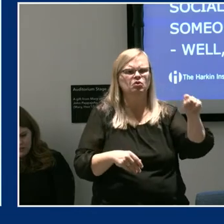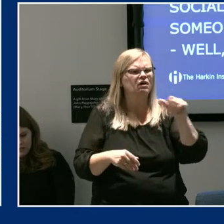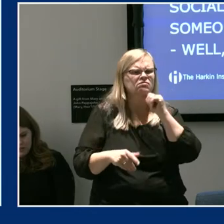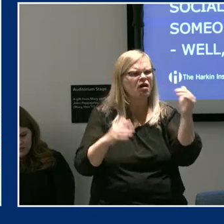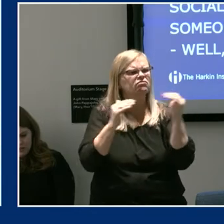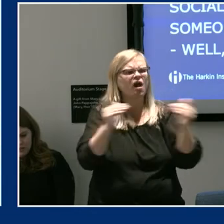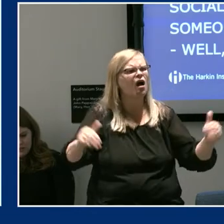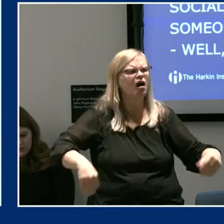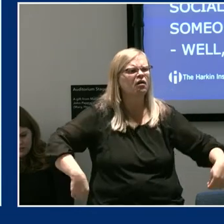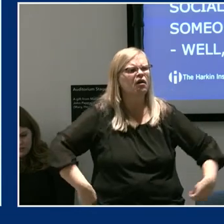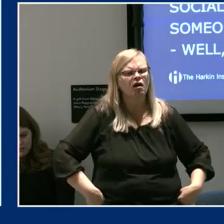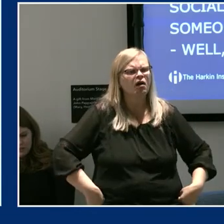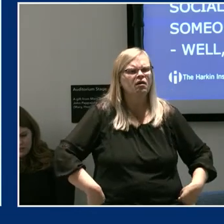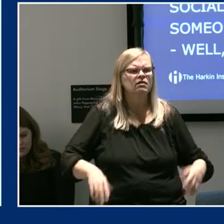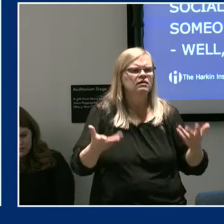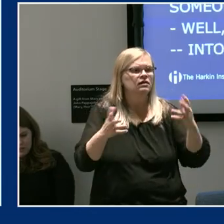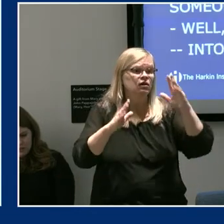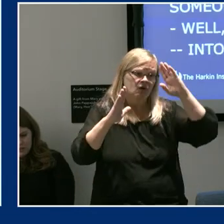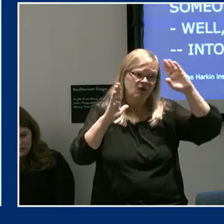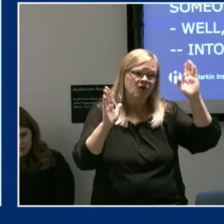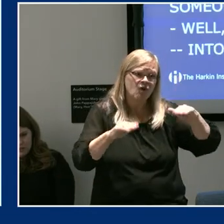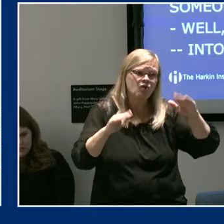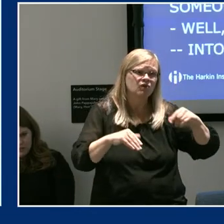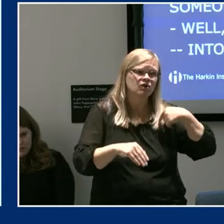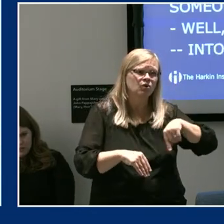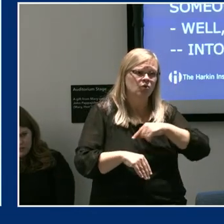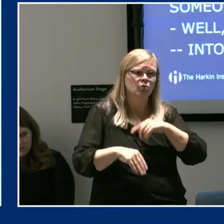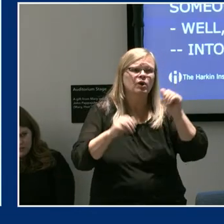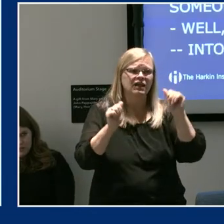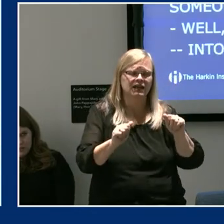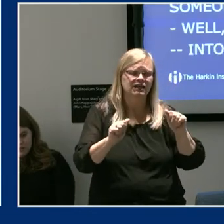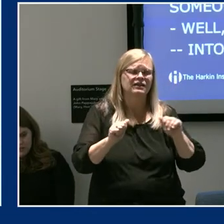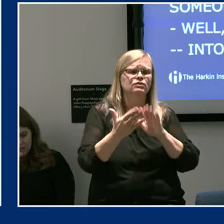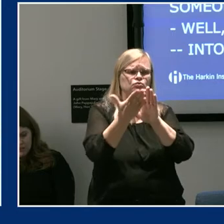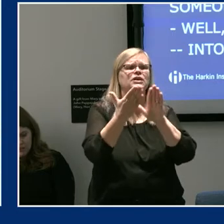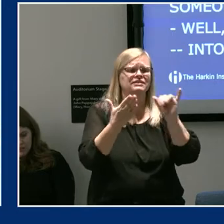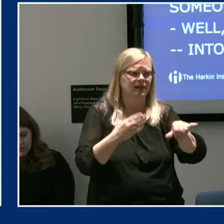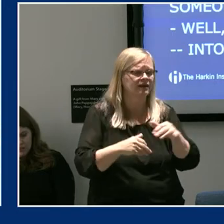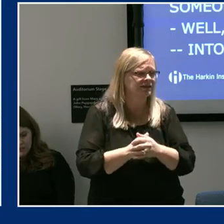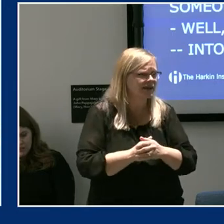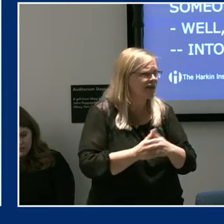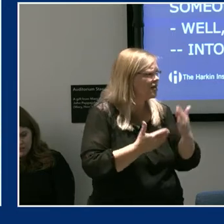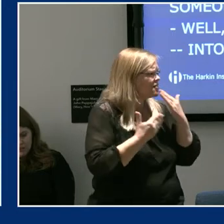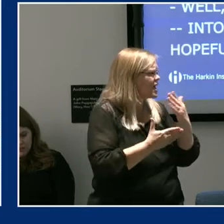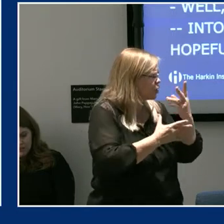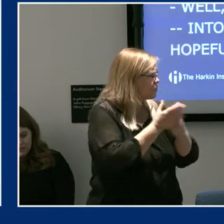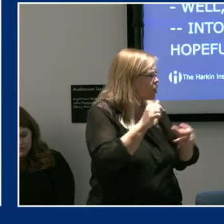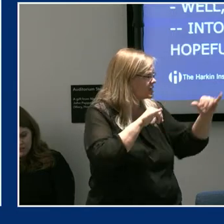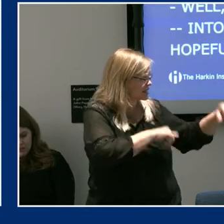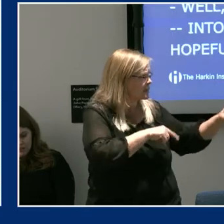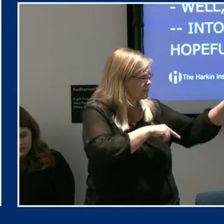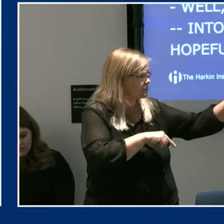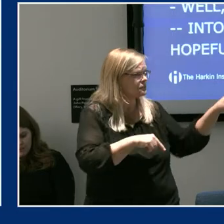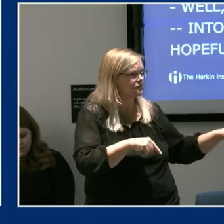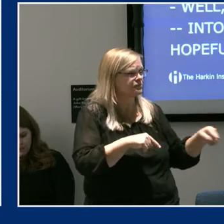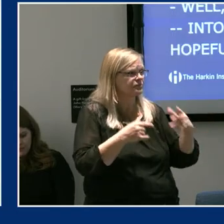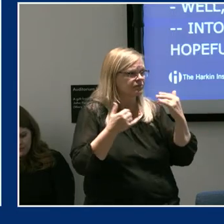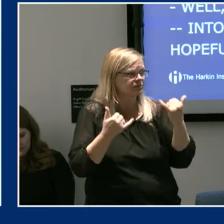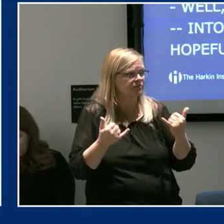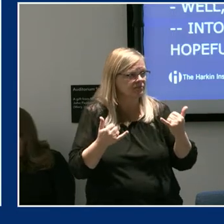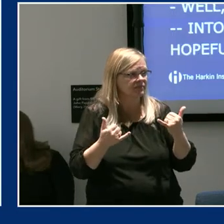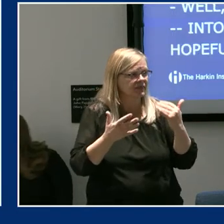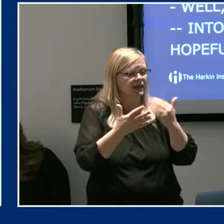not fair. So hopefully we can tackle that. Well, thank you both. And then stay here. Now we're going to move to